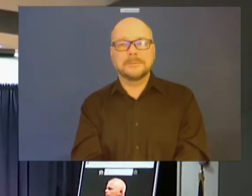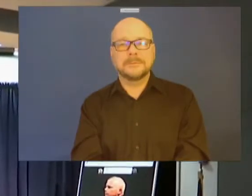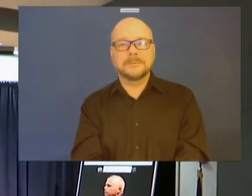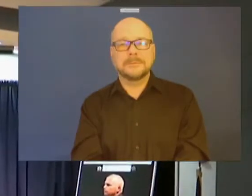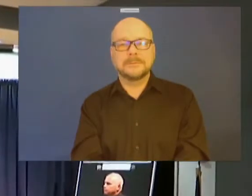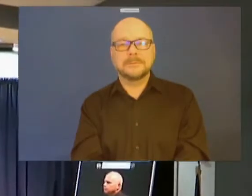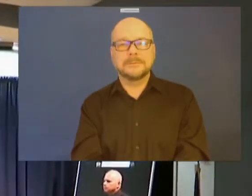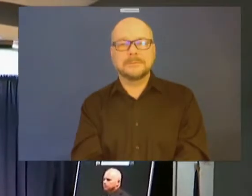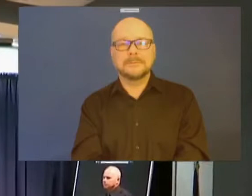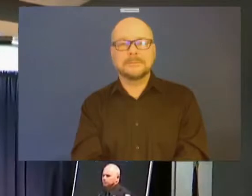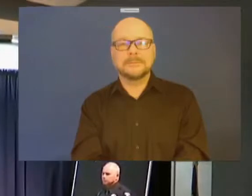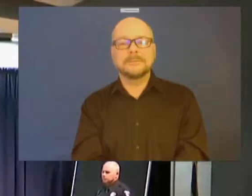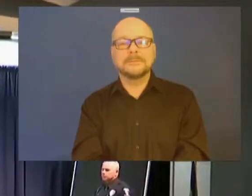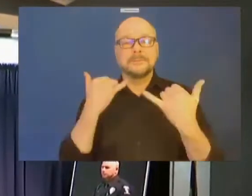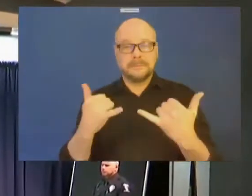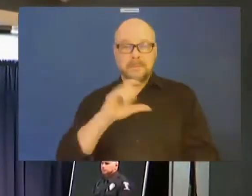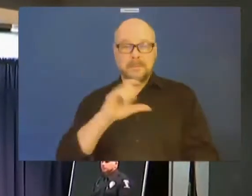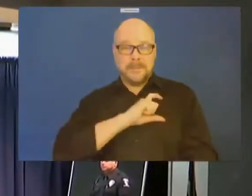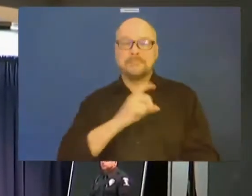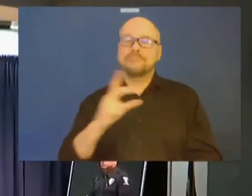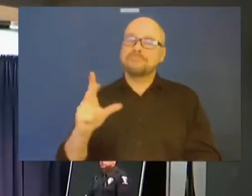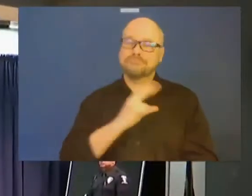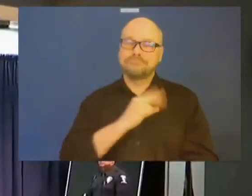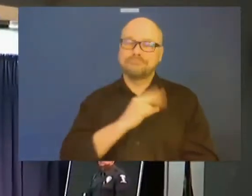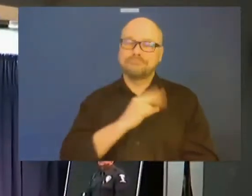You may now pin your badges.